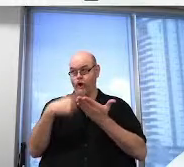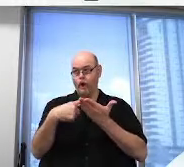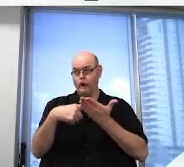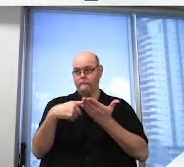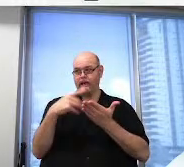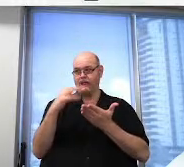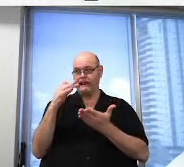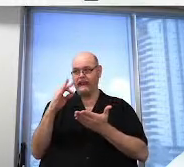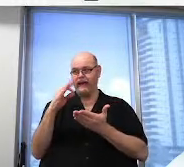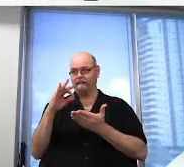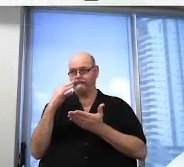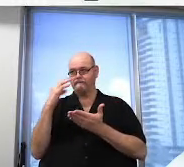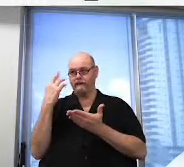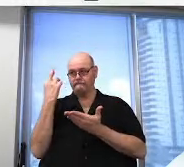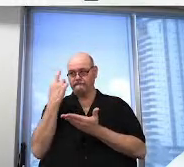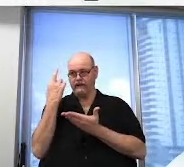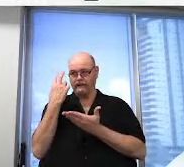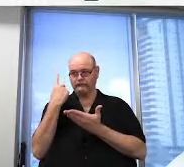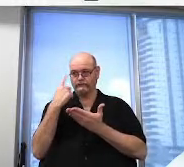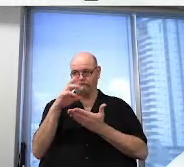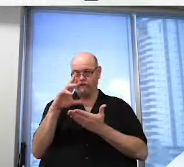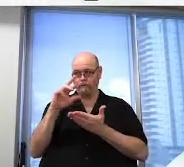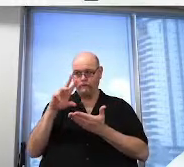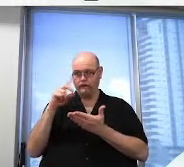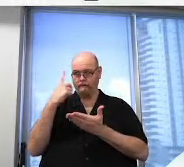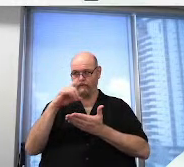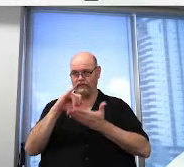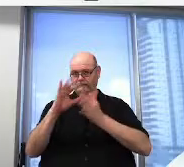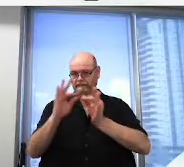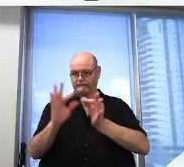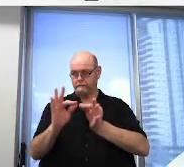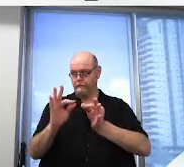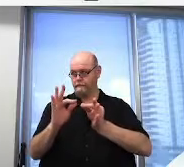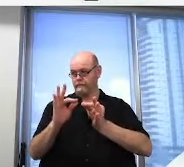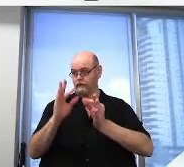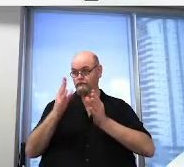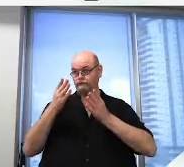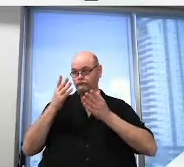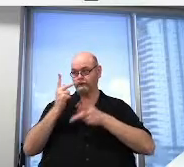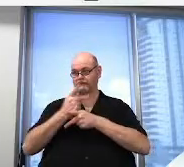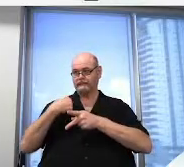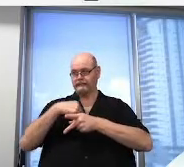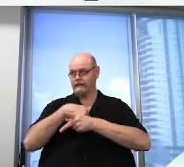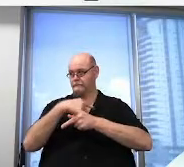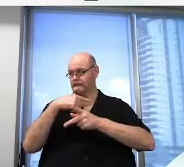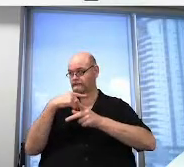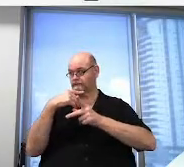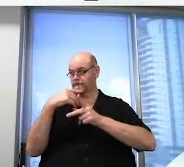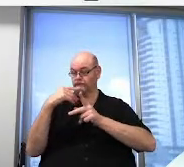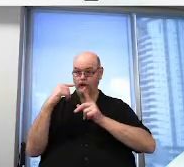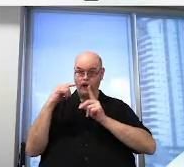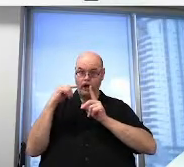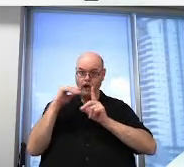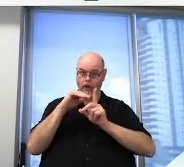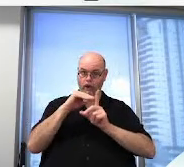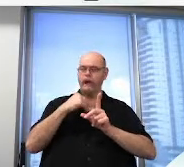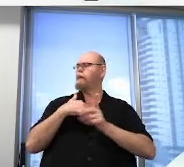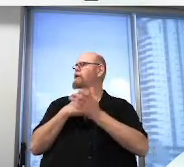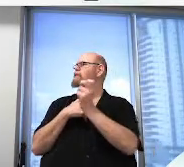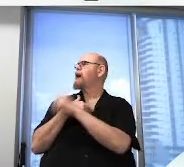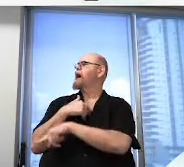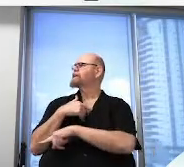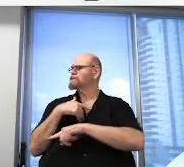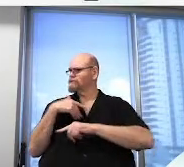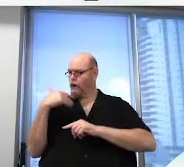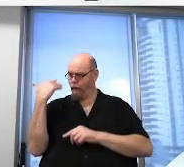ma'am? Argument and lack of foundation of the Okay, well, record for the statement. Thank you. You keep us alert, Ms. Mercado. Just keep doing that. Mr. Burgermeister, let me